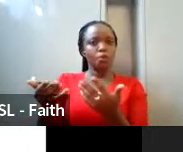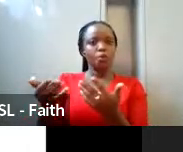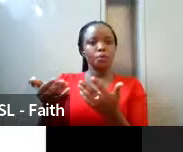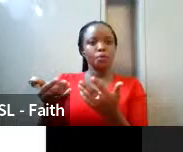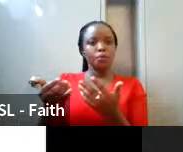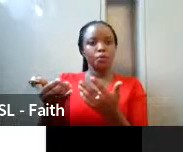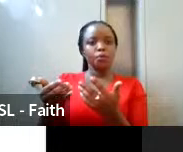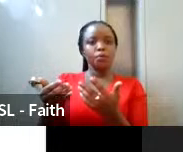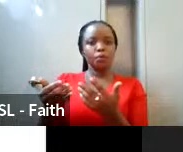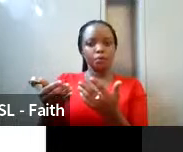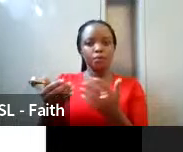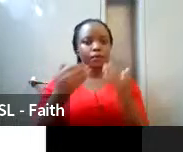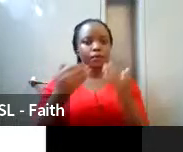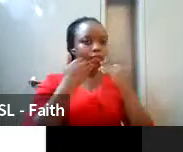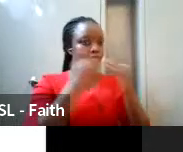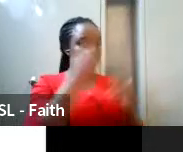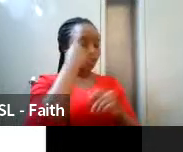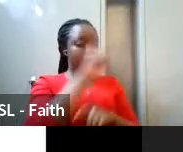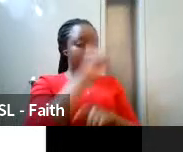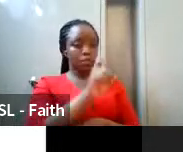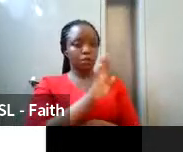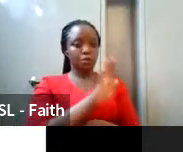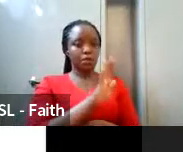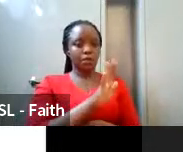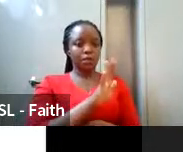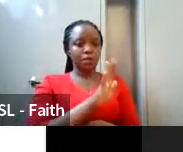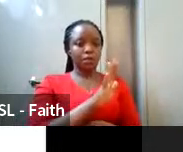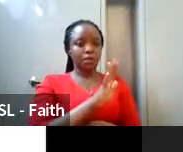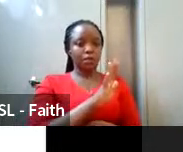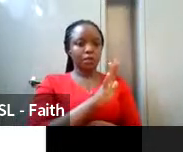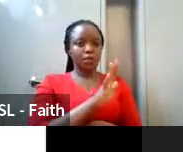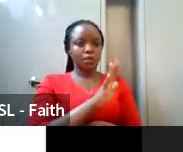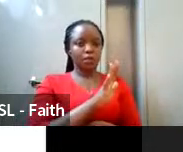Hello, thank you for that question. Monday, question.